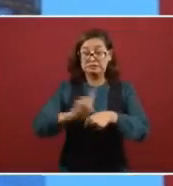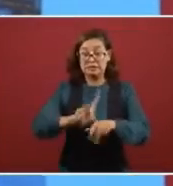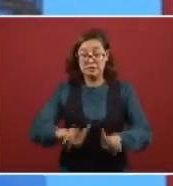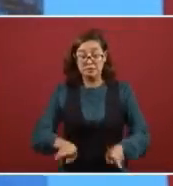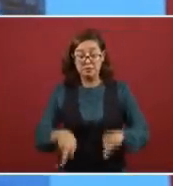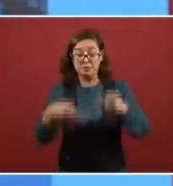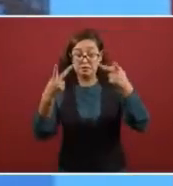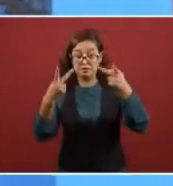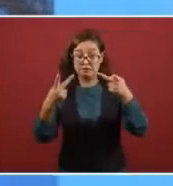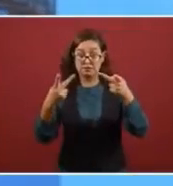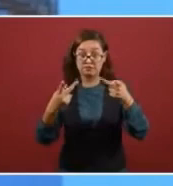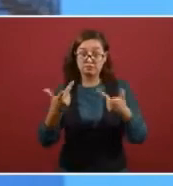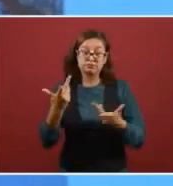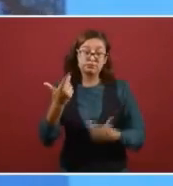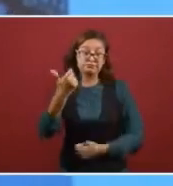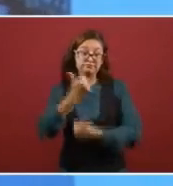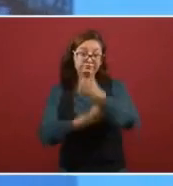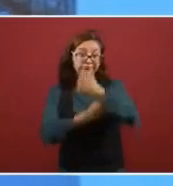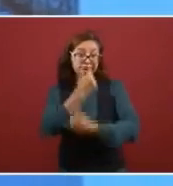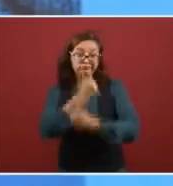auction,